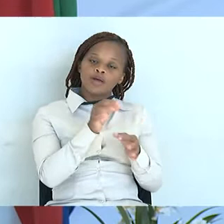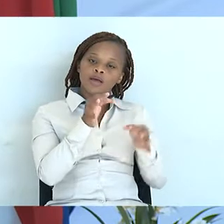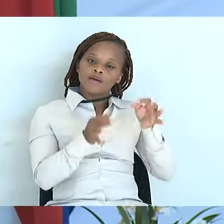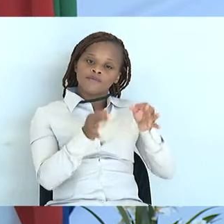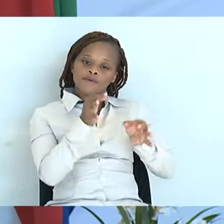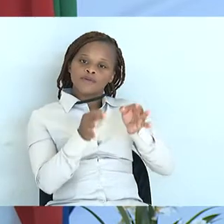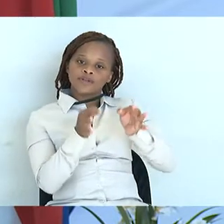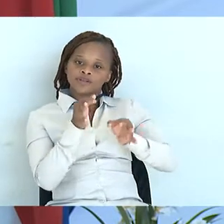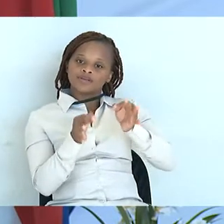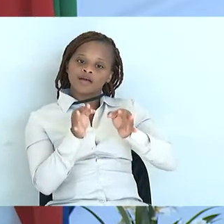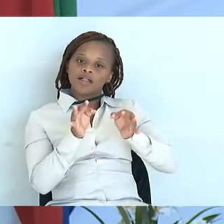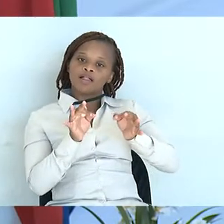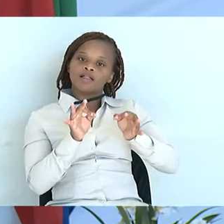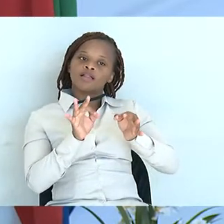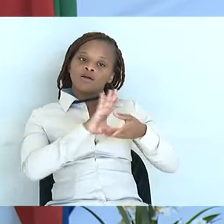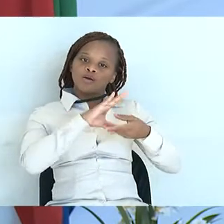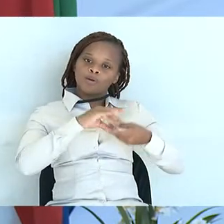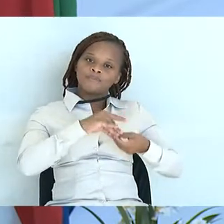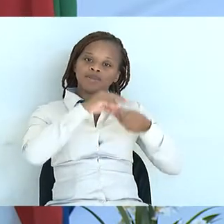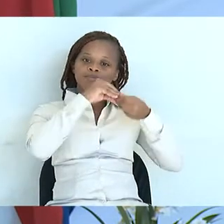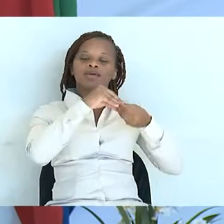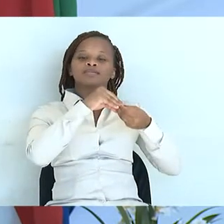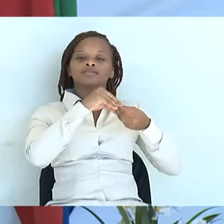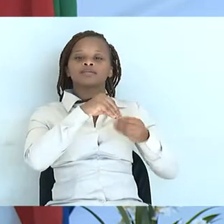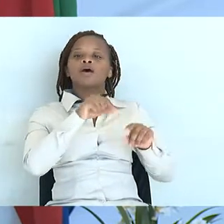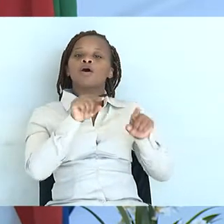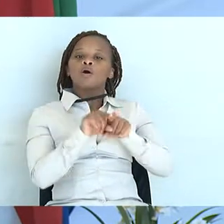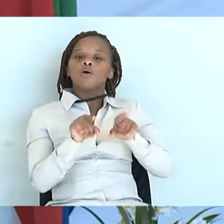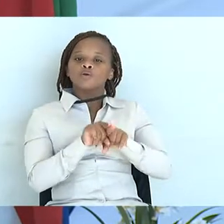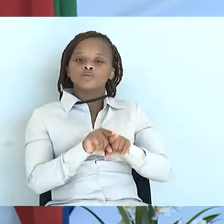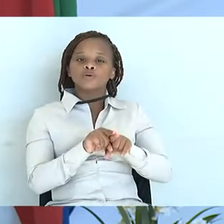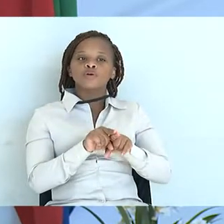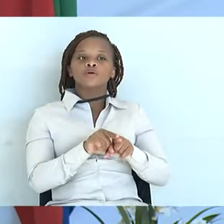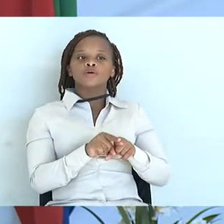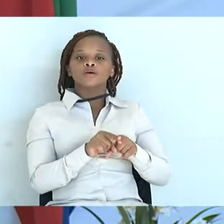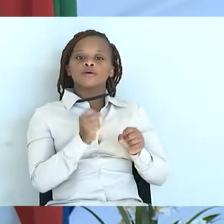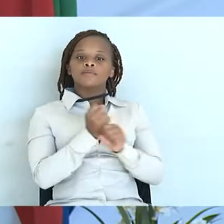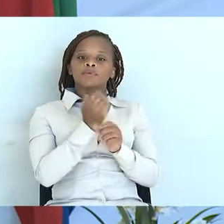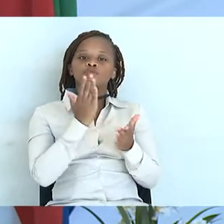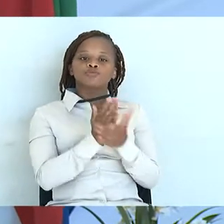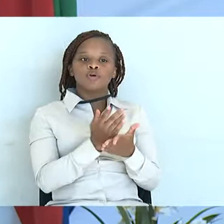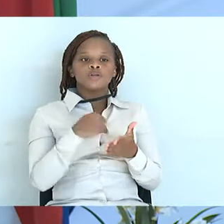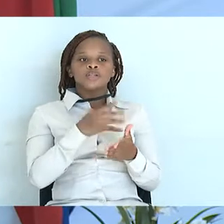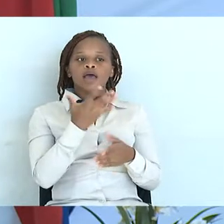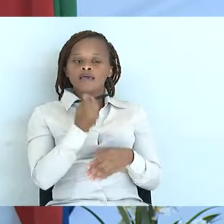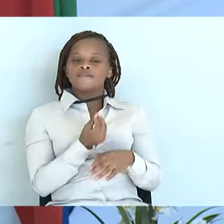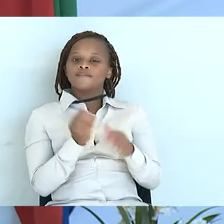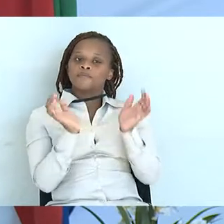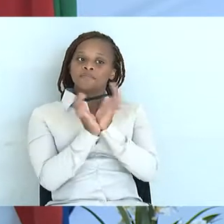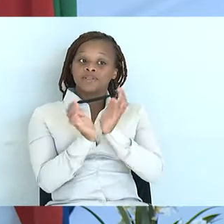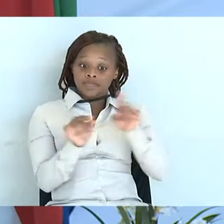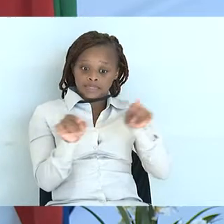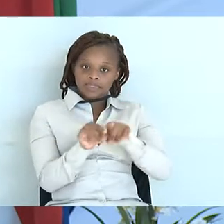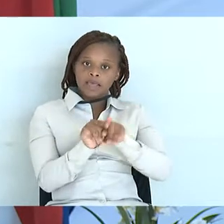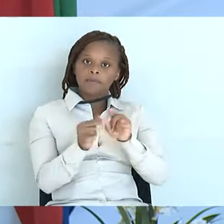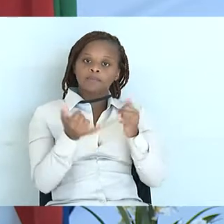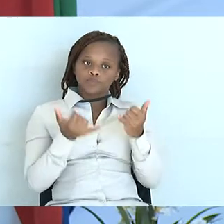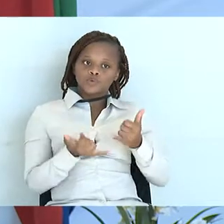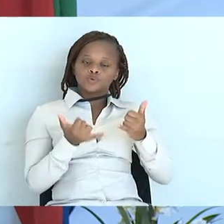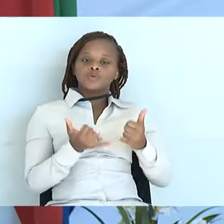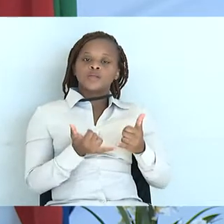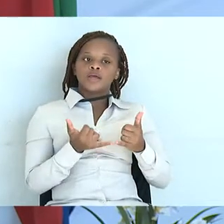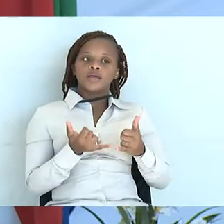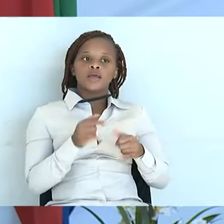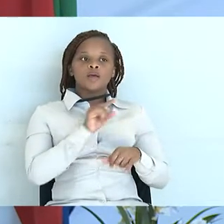of ensuring that we have, as Imbizos like we're doing today, where we engage